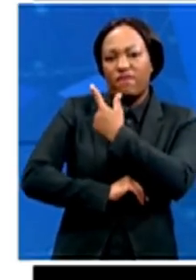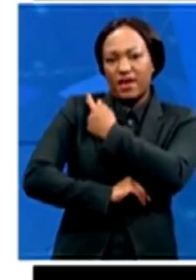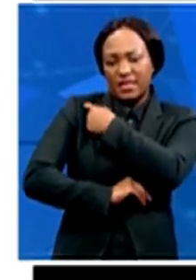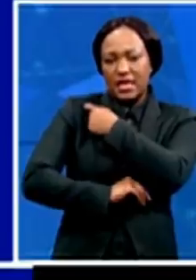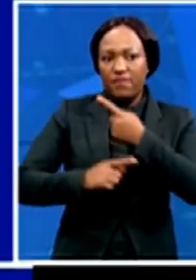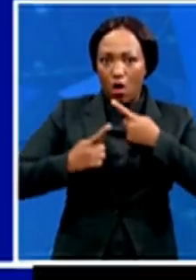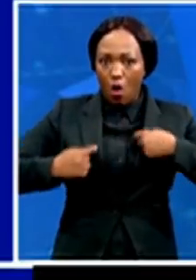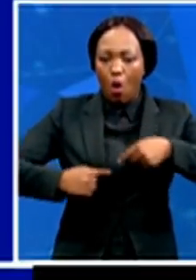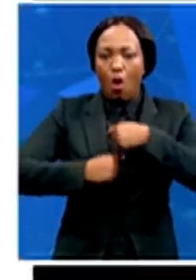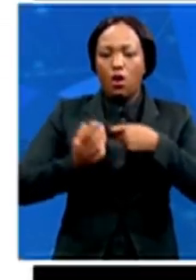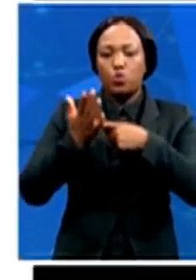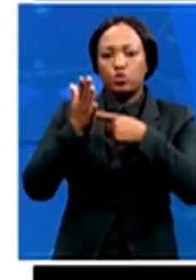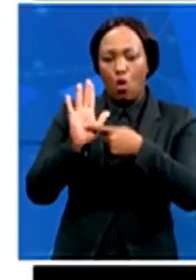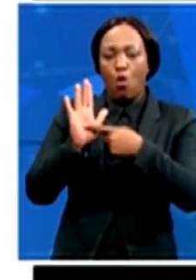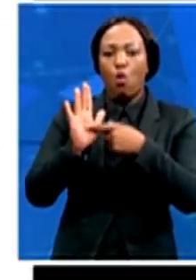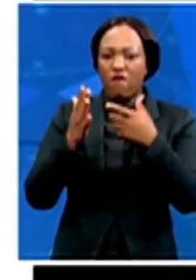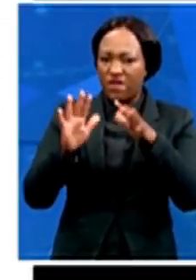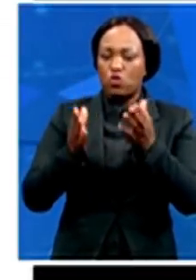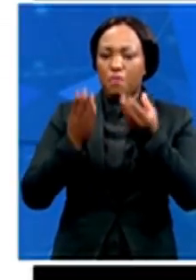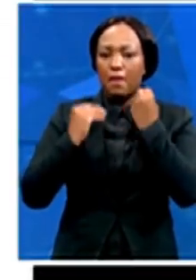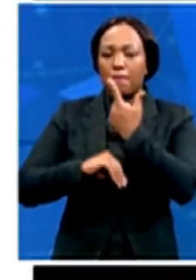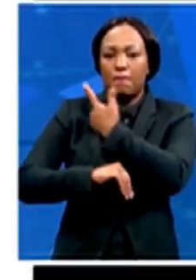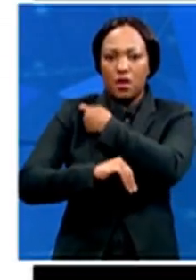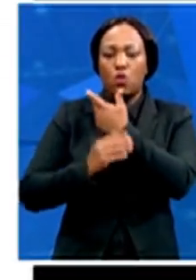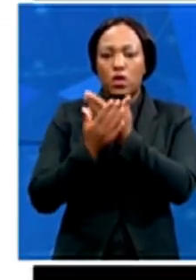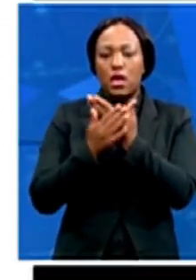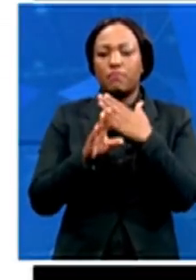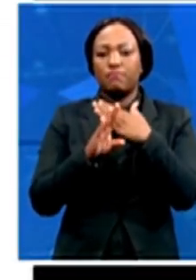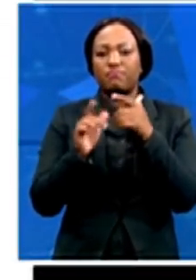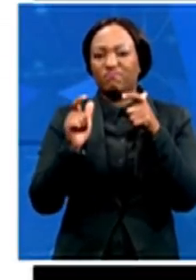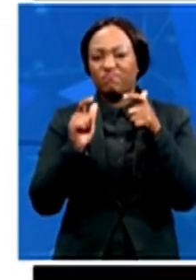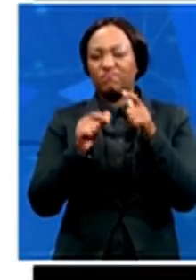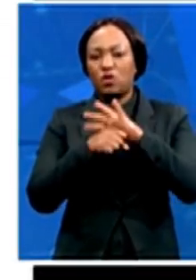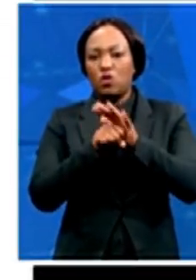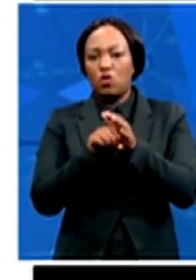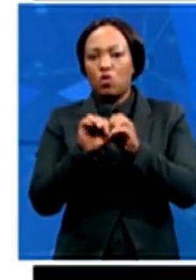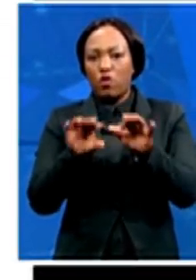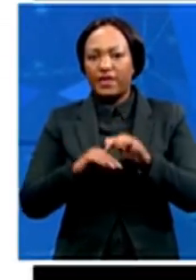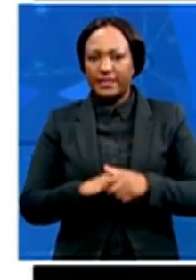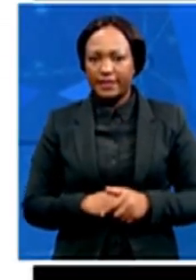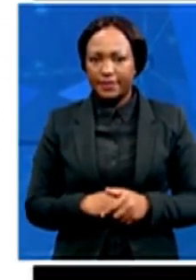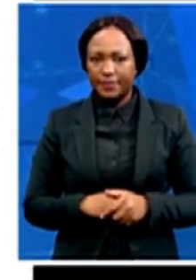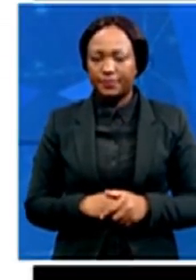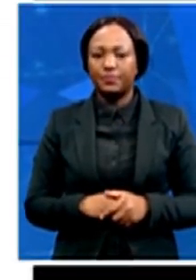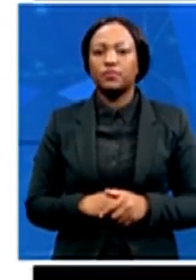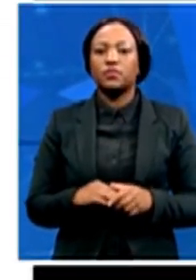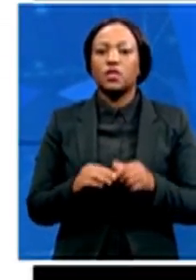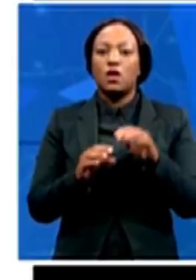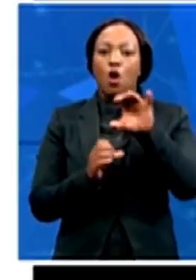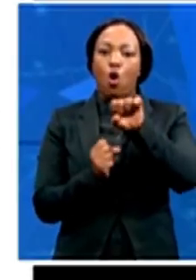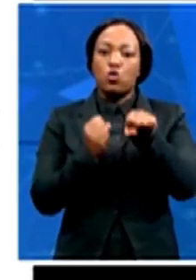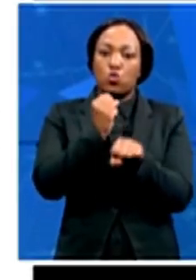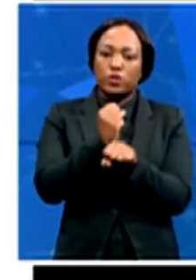tide against COVID. In conclusion, we are experiencing now a flattening of this third wave, but we need to strictly adhere to protective